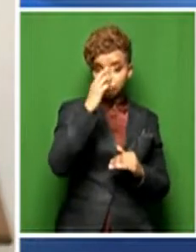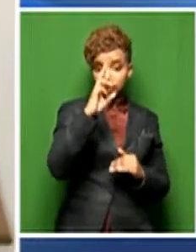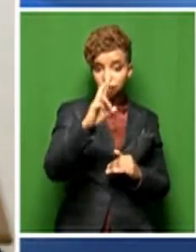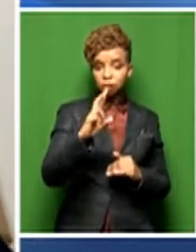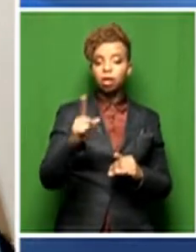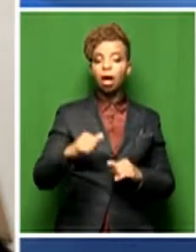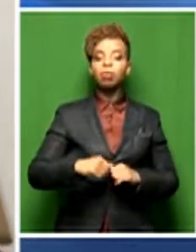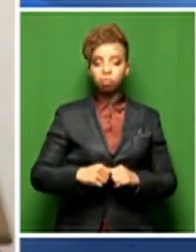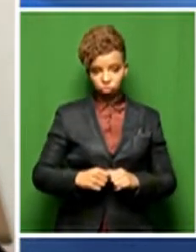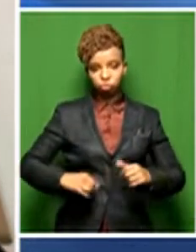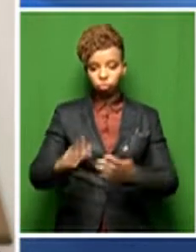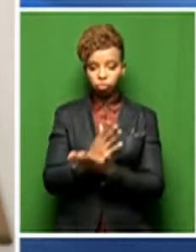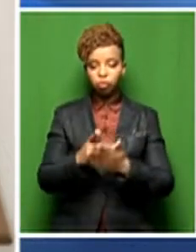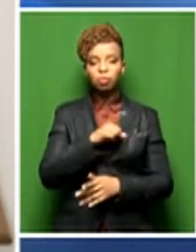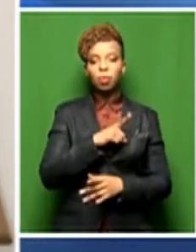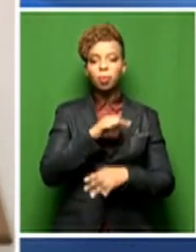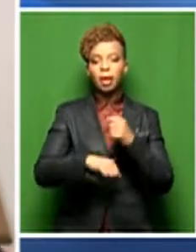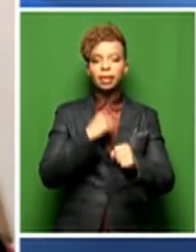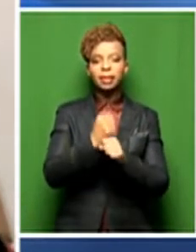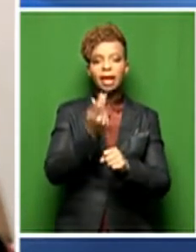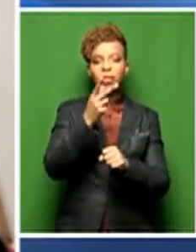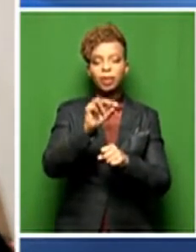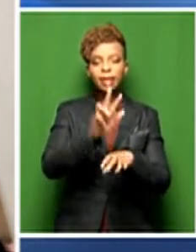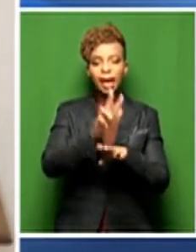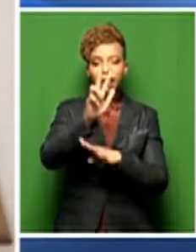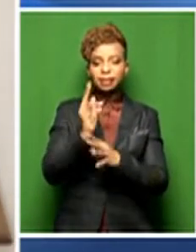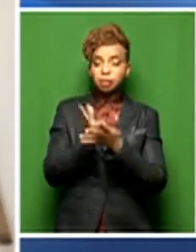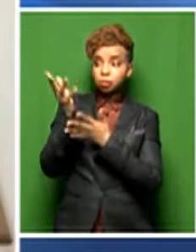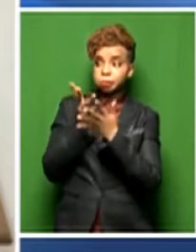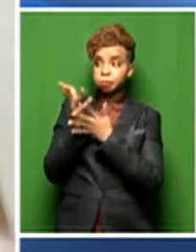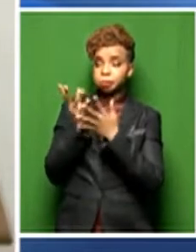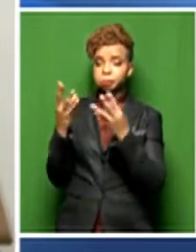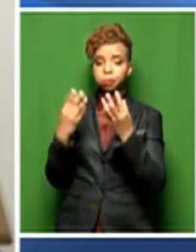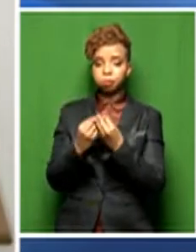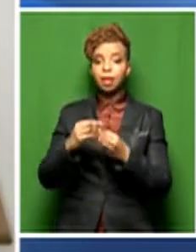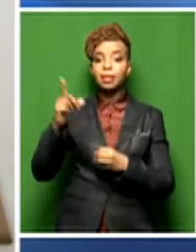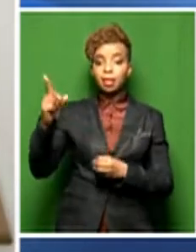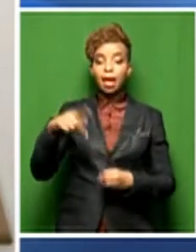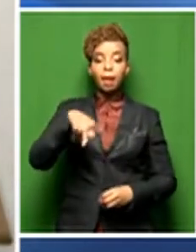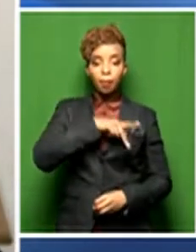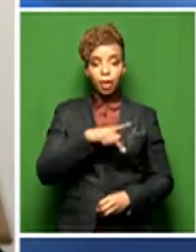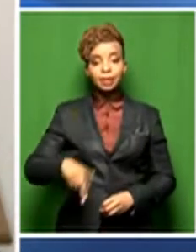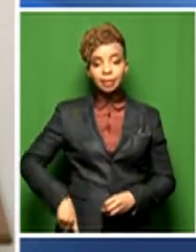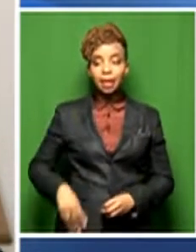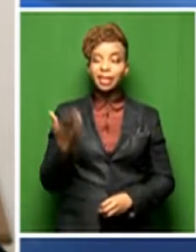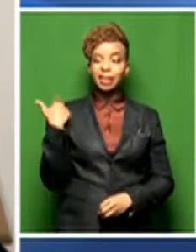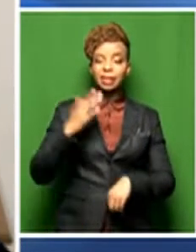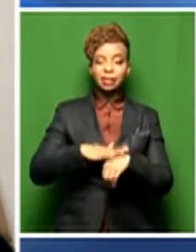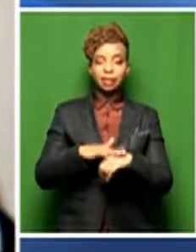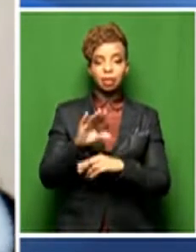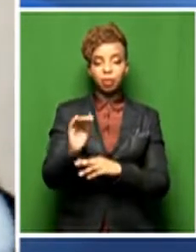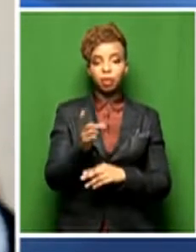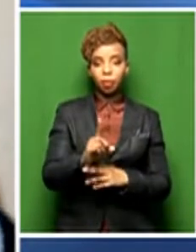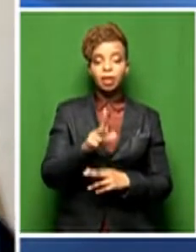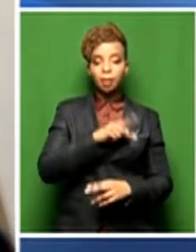2018, where there was a gender-based presidential summit, and this is the reason why now we see the bill